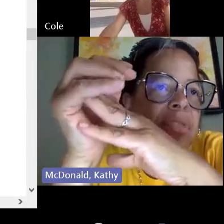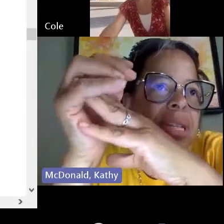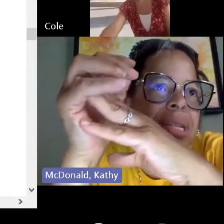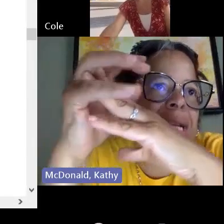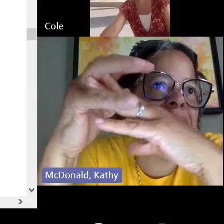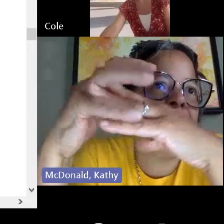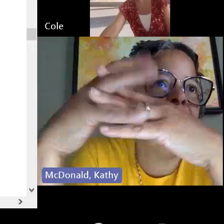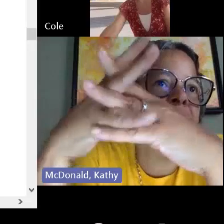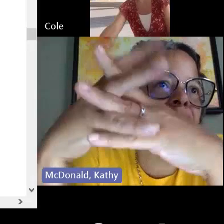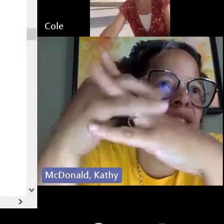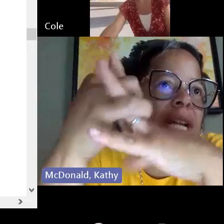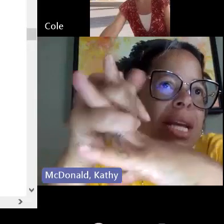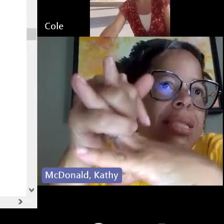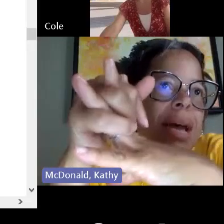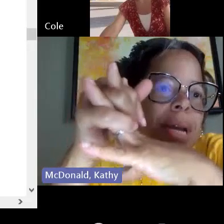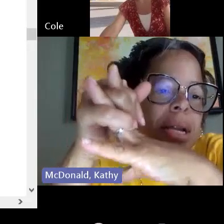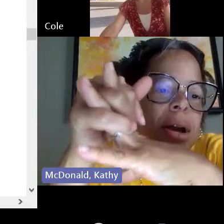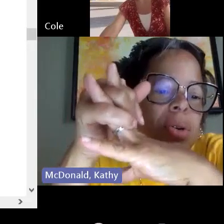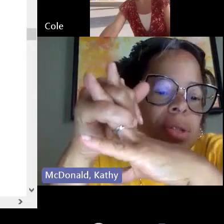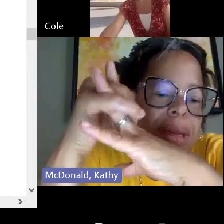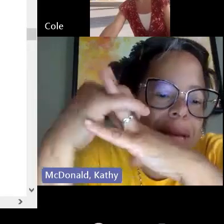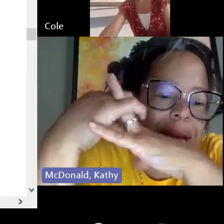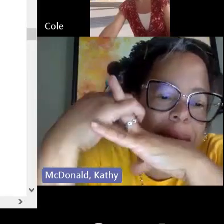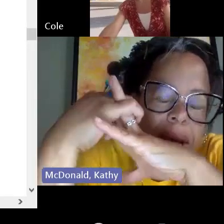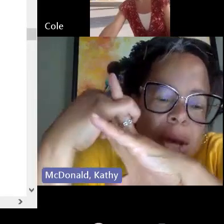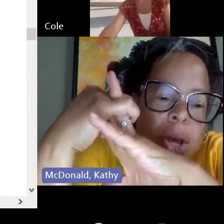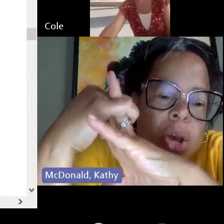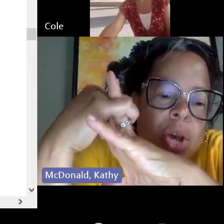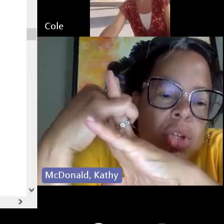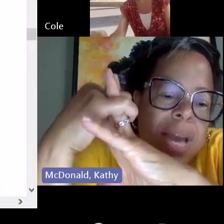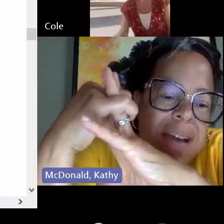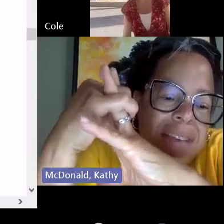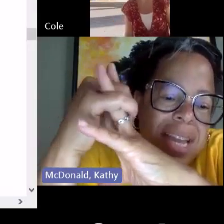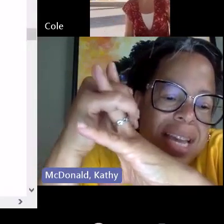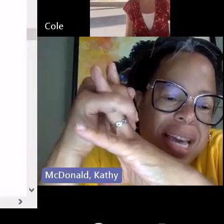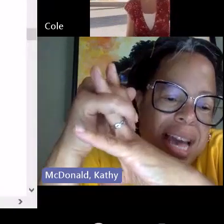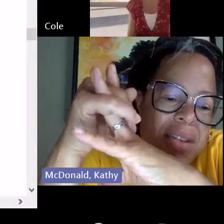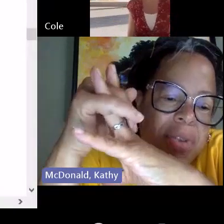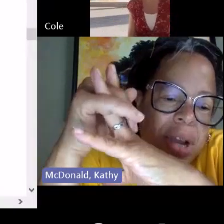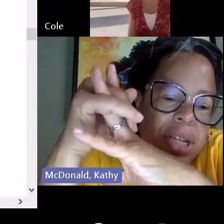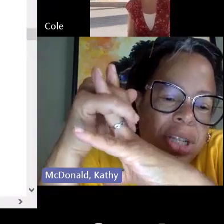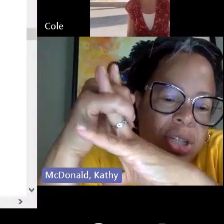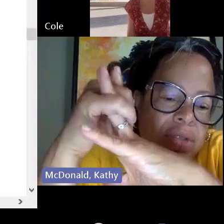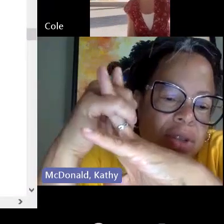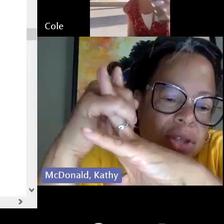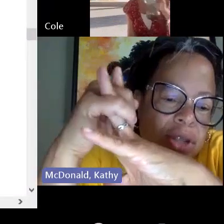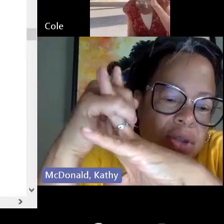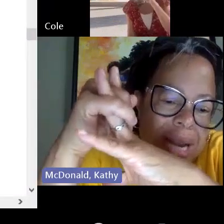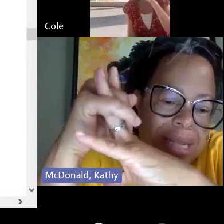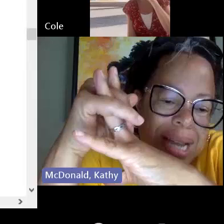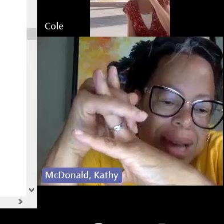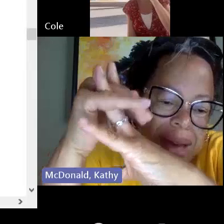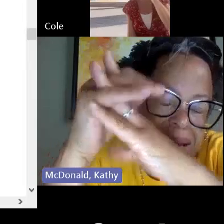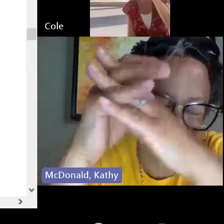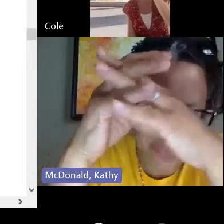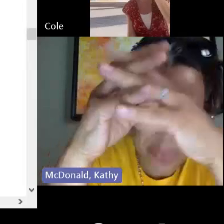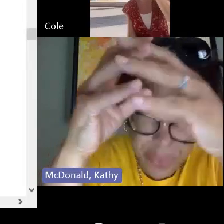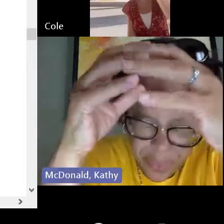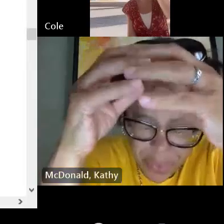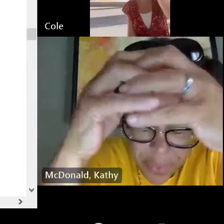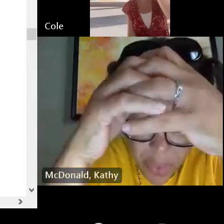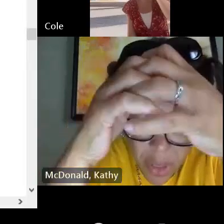getting perfect, let's say, in an international exam like the Gauss math exam? Do we have any kind of recognition for students like